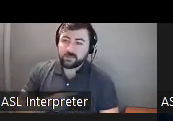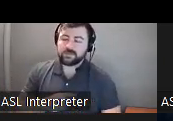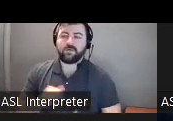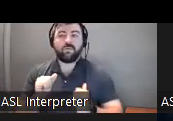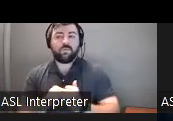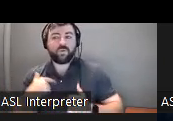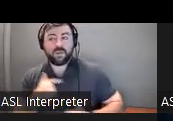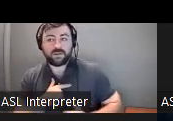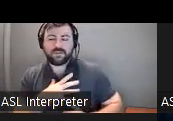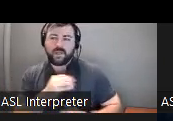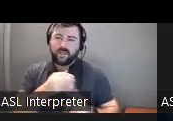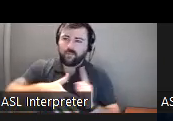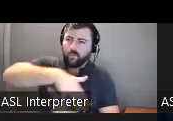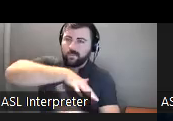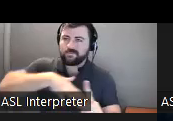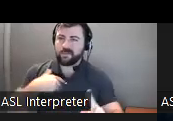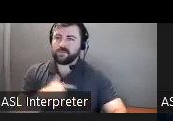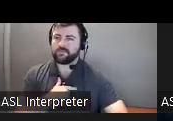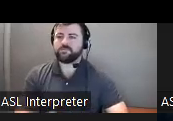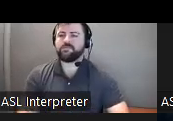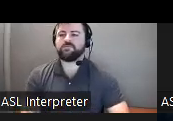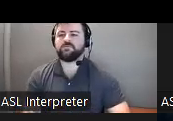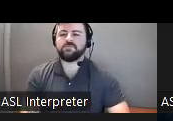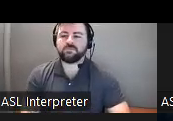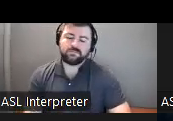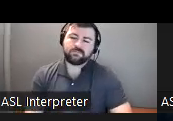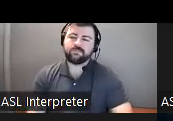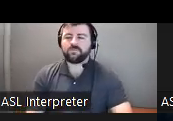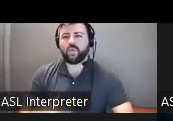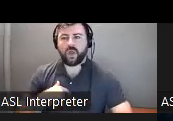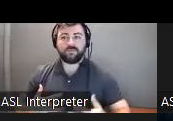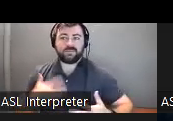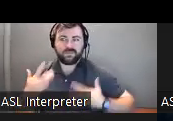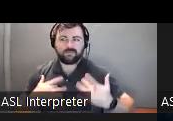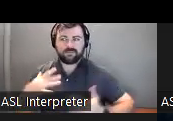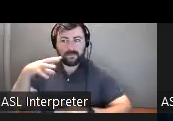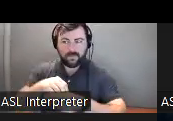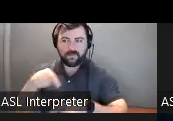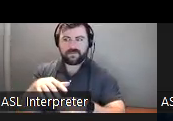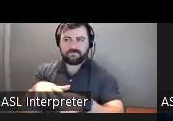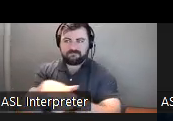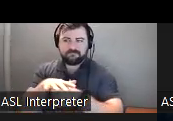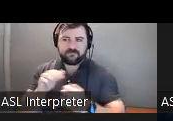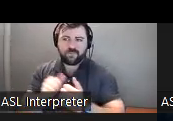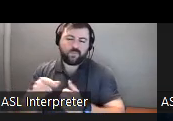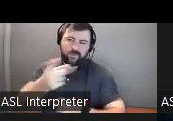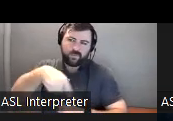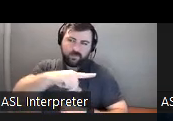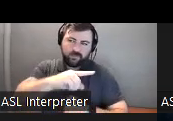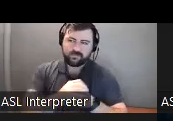and around us. So I am excited to be in this space with you. I'm excited to